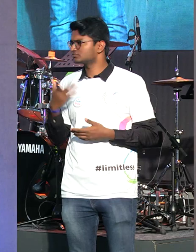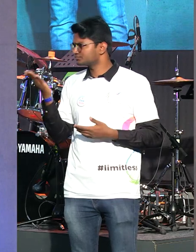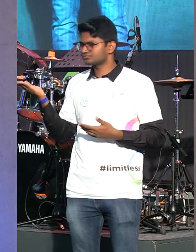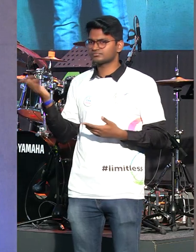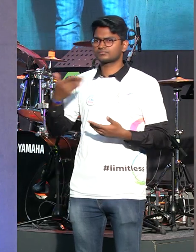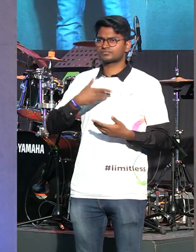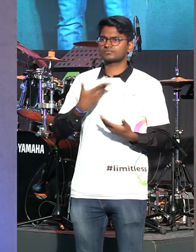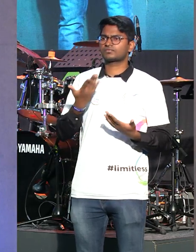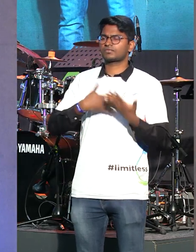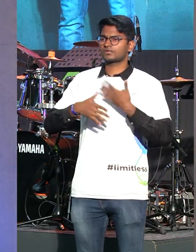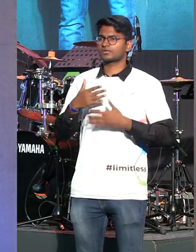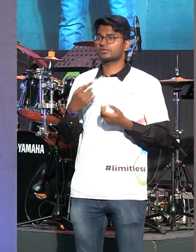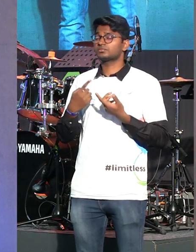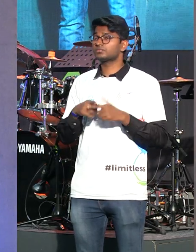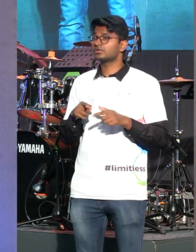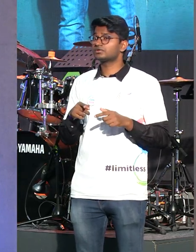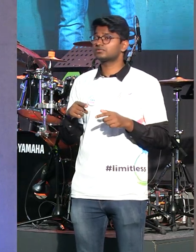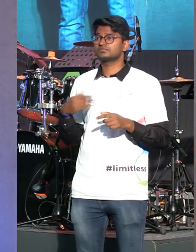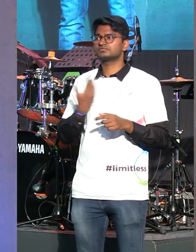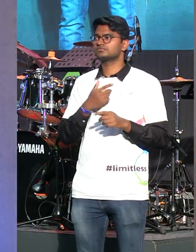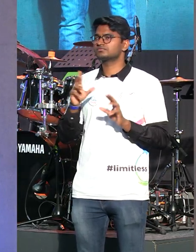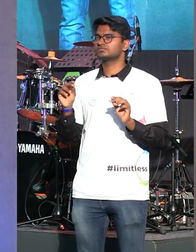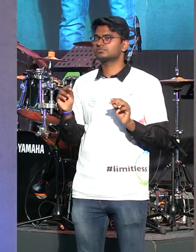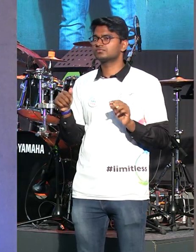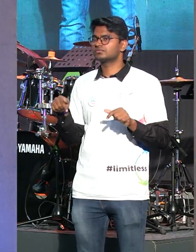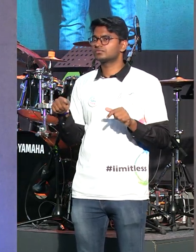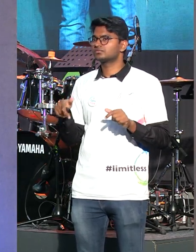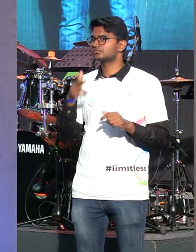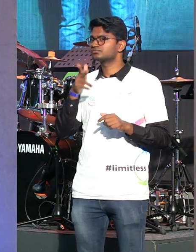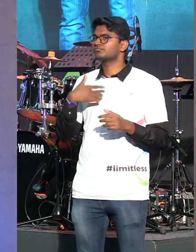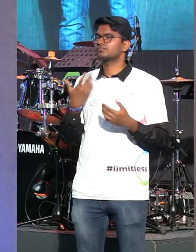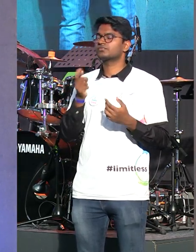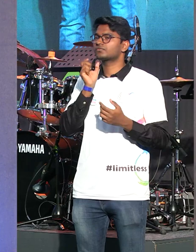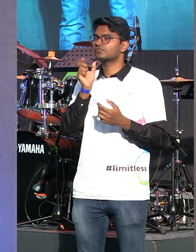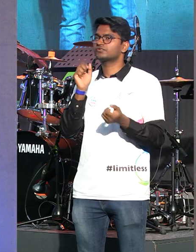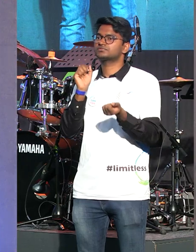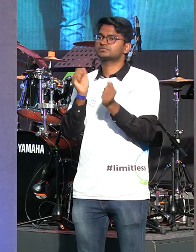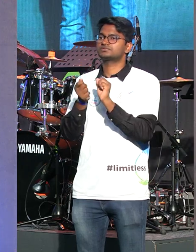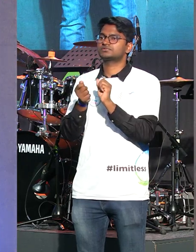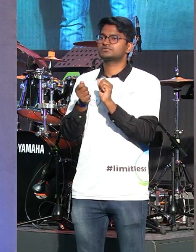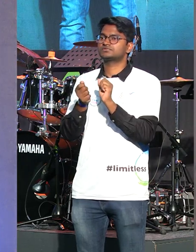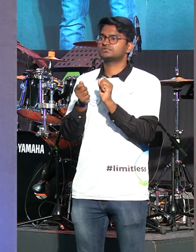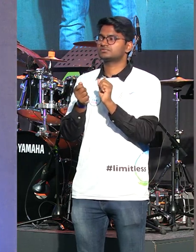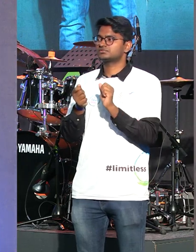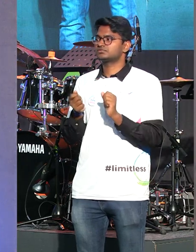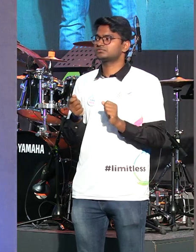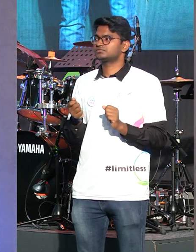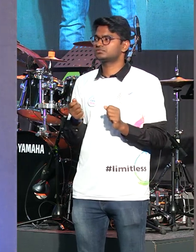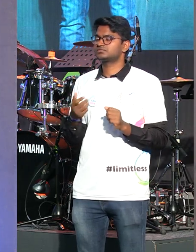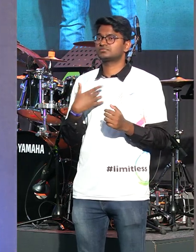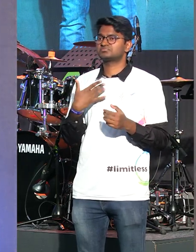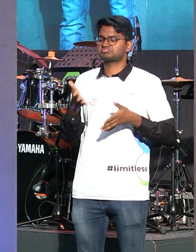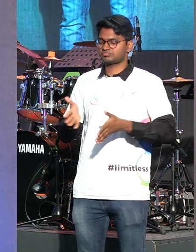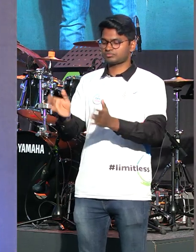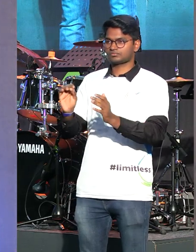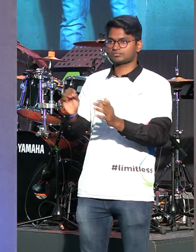are, but we do not. This is just the unfortunate situation, yeah. And we have to change it. Yeah. There is no they. Exactly. The society is made up of